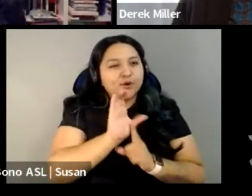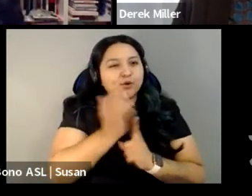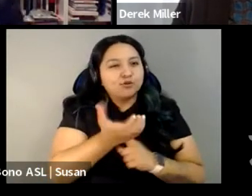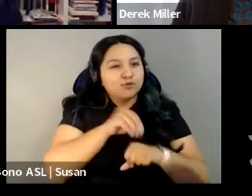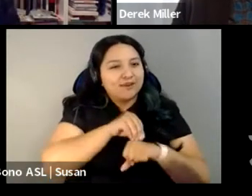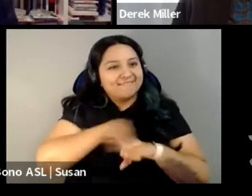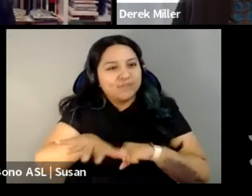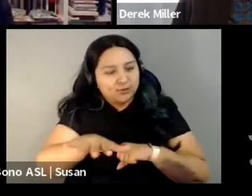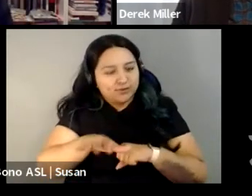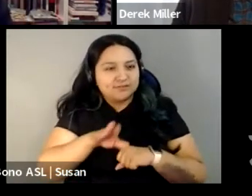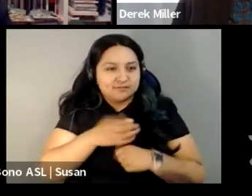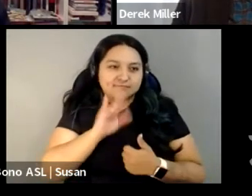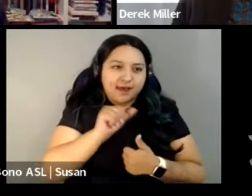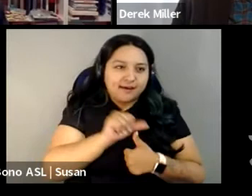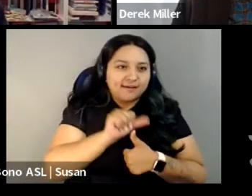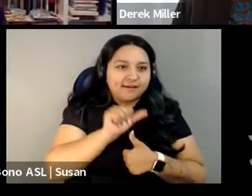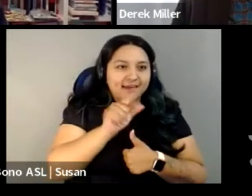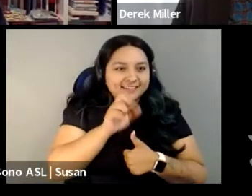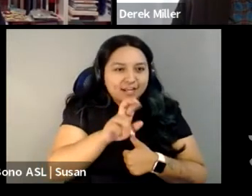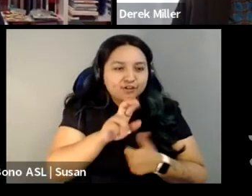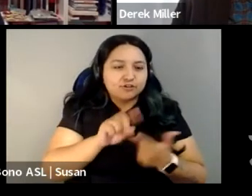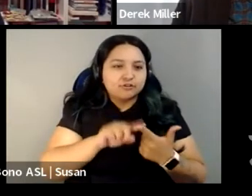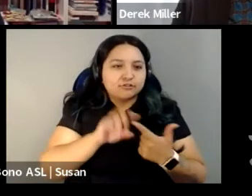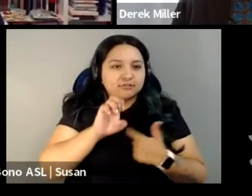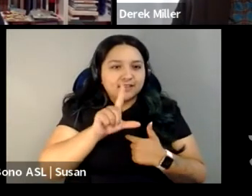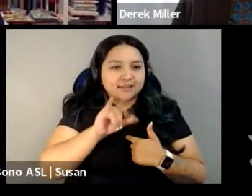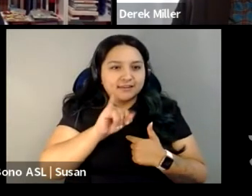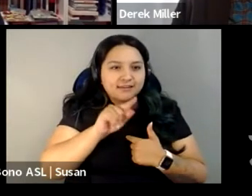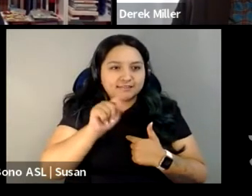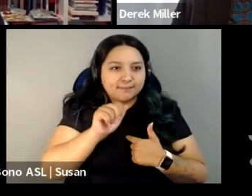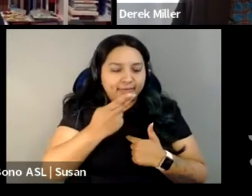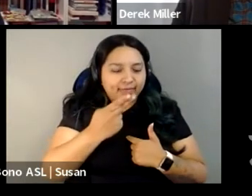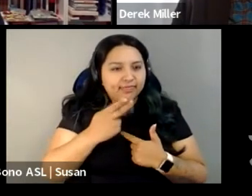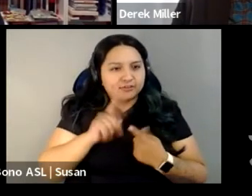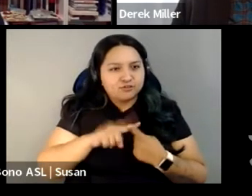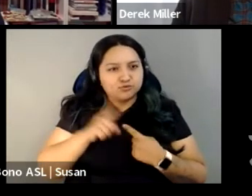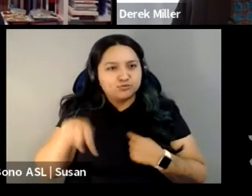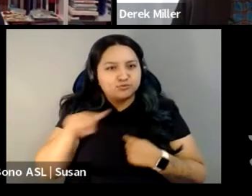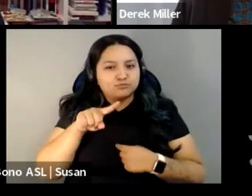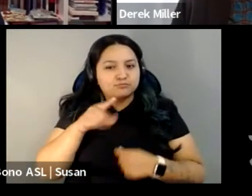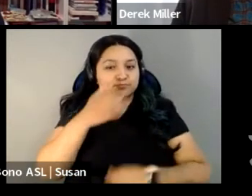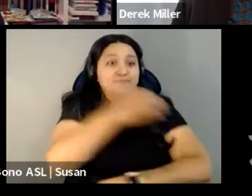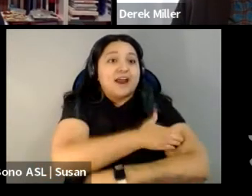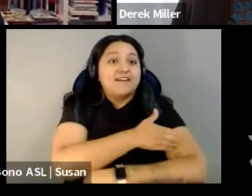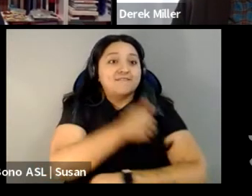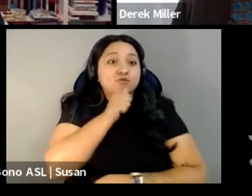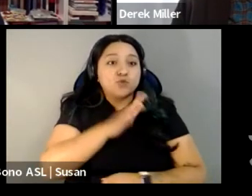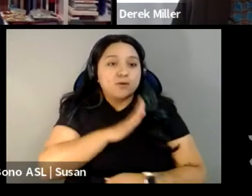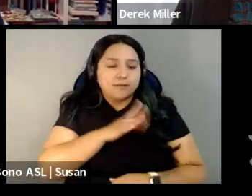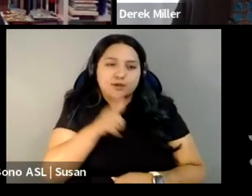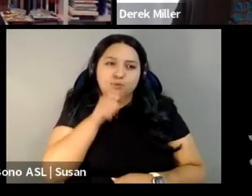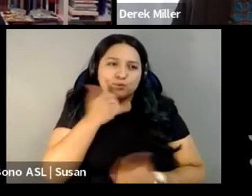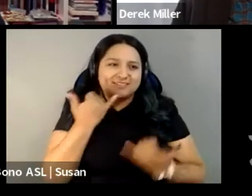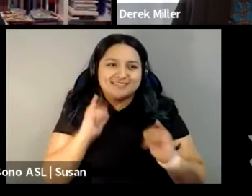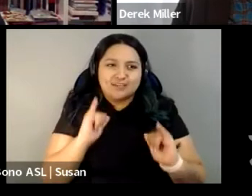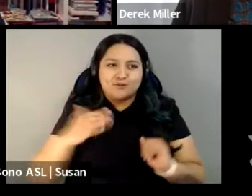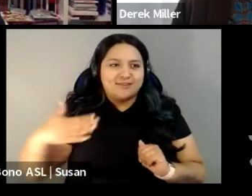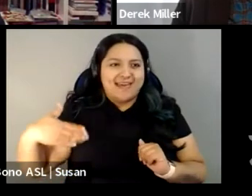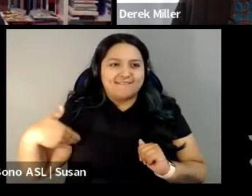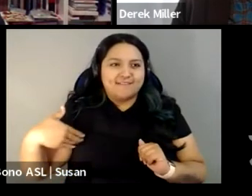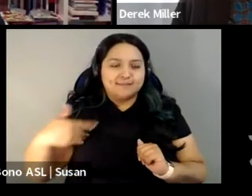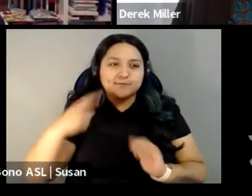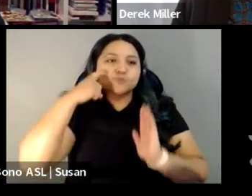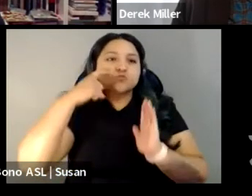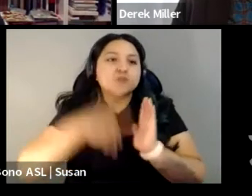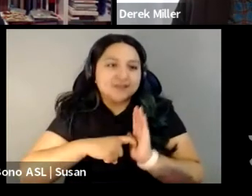Alice Kauser and Elizabeth Marbury, two powerful women who still, in my view, haven't received their complete historical due. And I